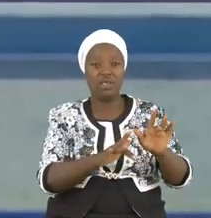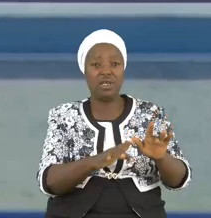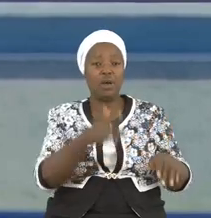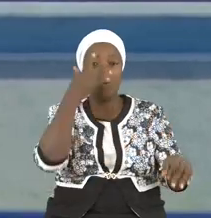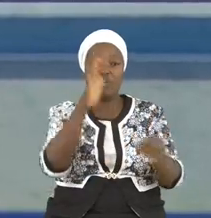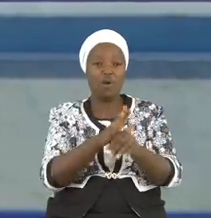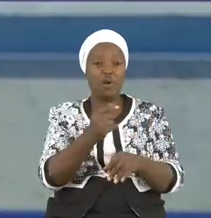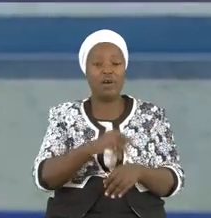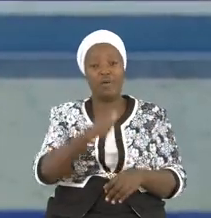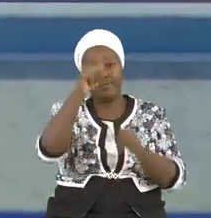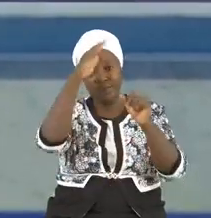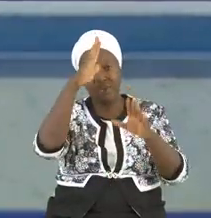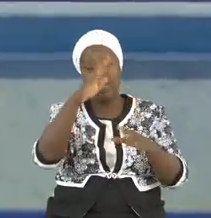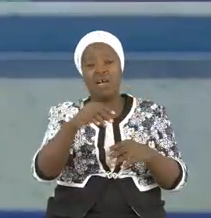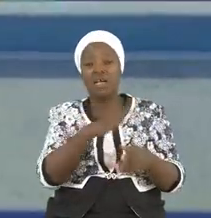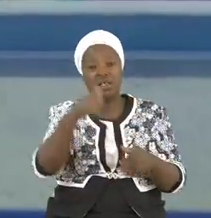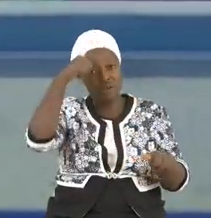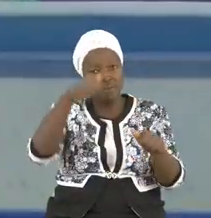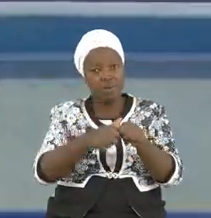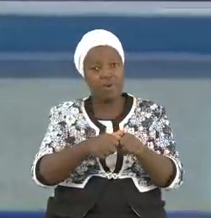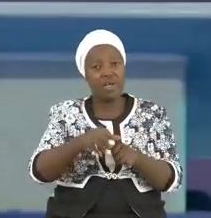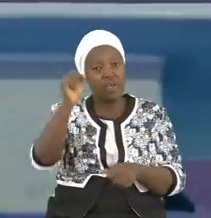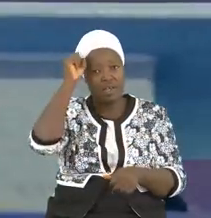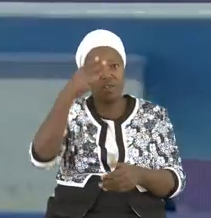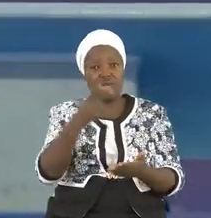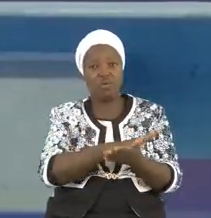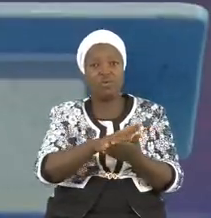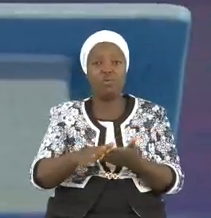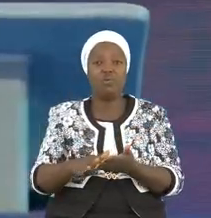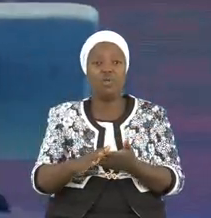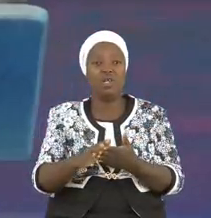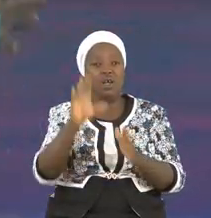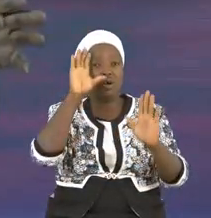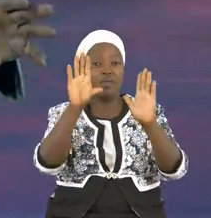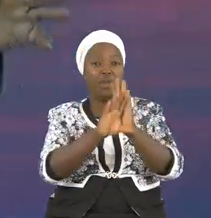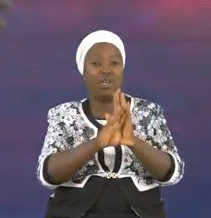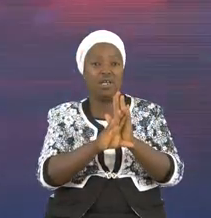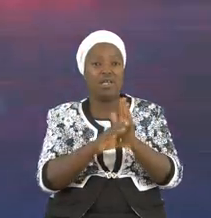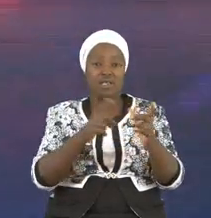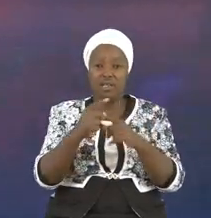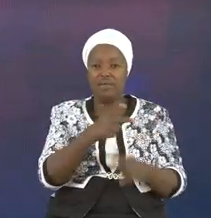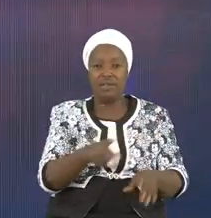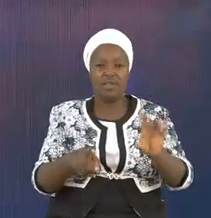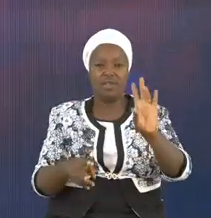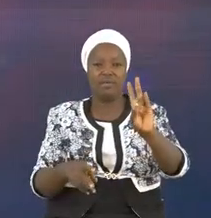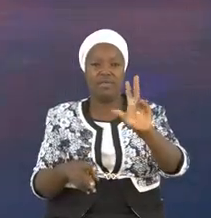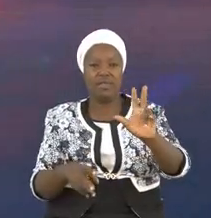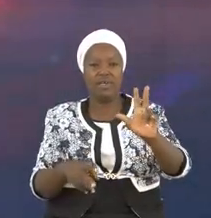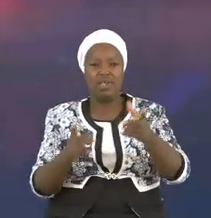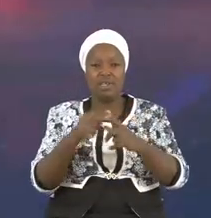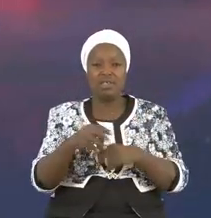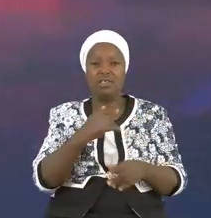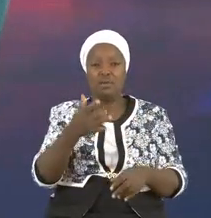remember his holy covenant. Verse 73, it tells of the oath which he swore to our